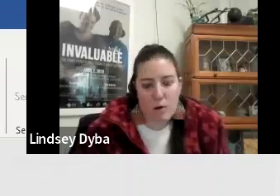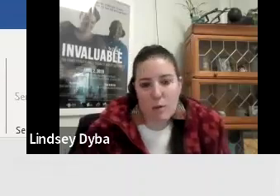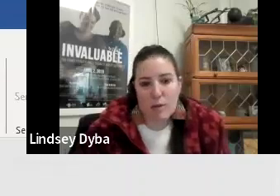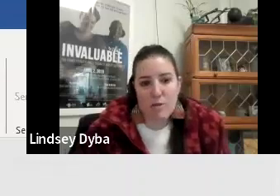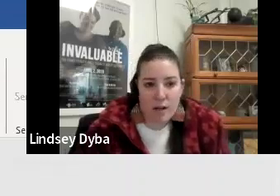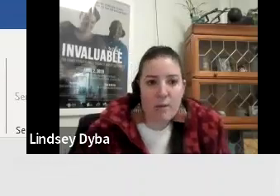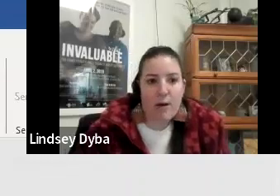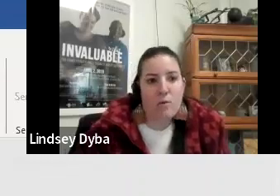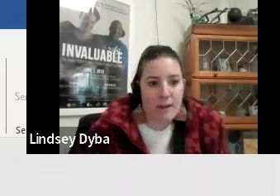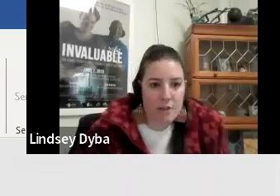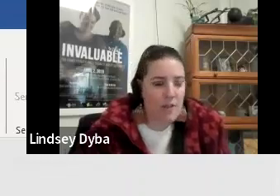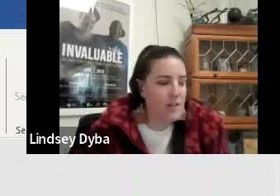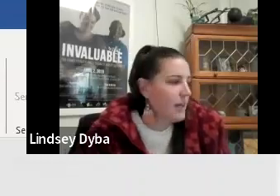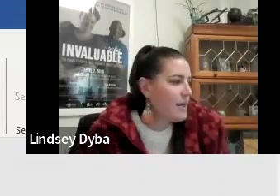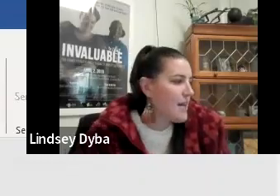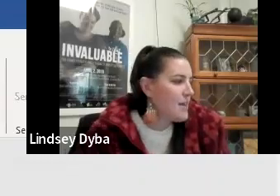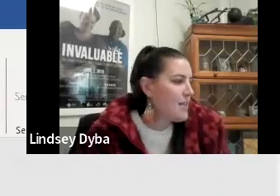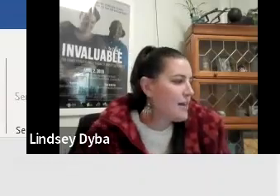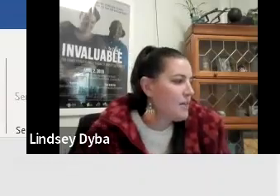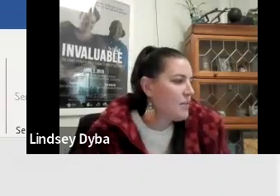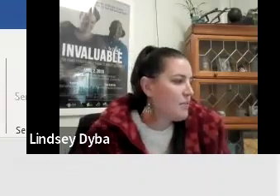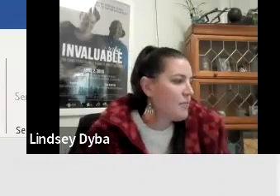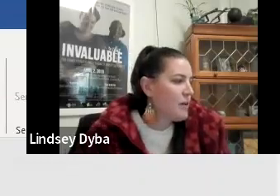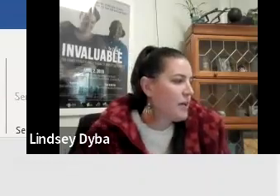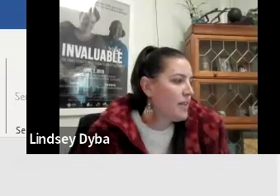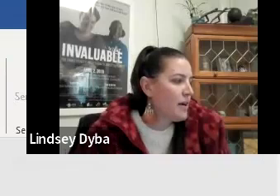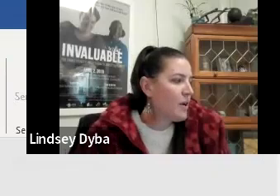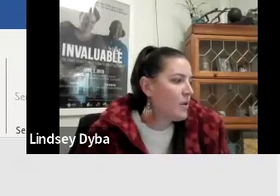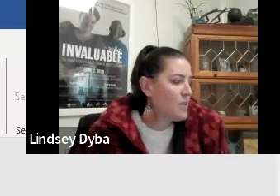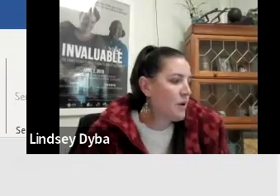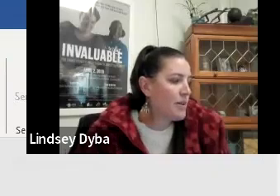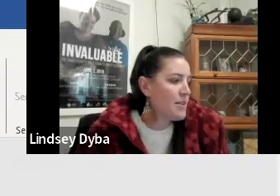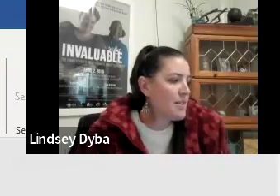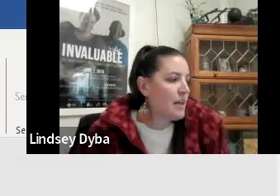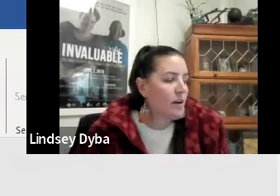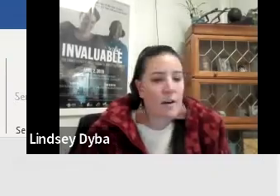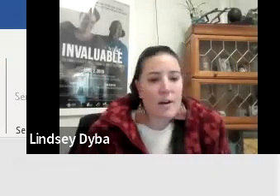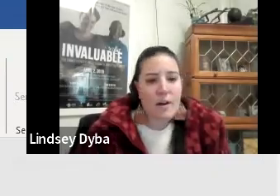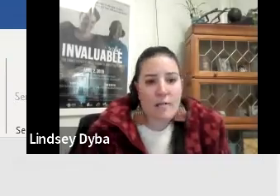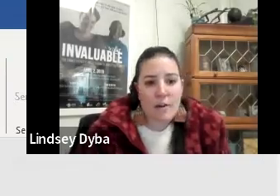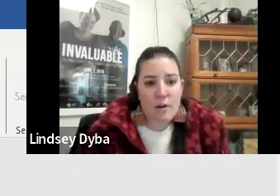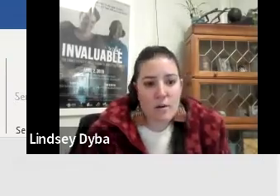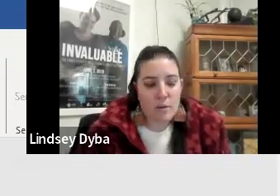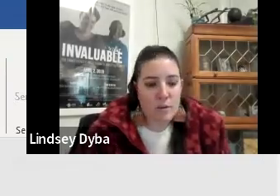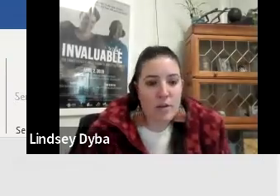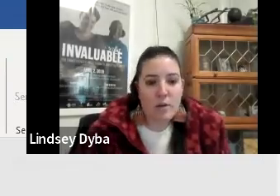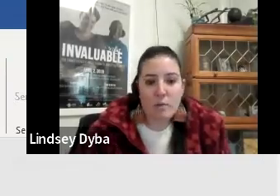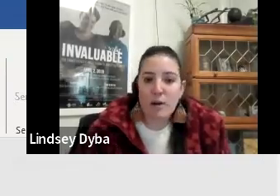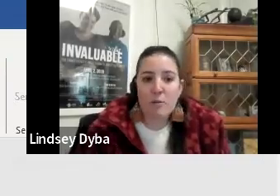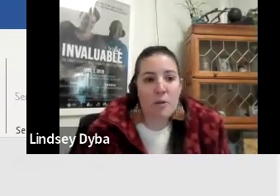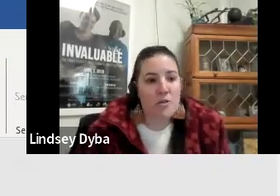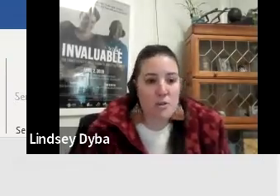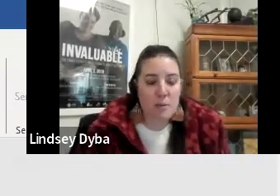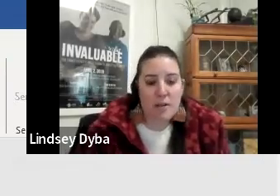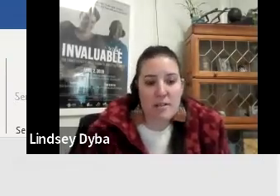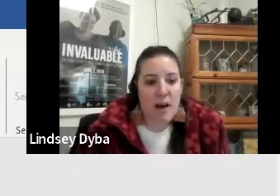about what we're talking about, why they shouldn't delay this, and then they can fill in their own experiences here of their own,